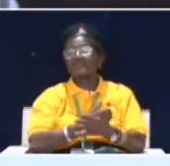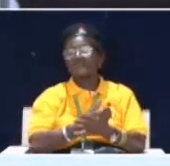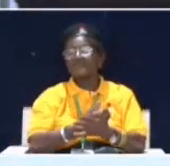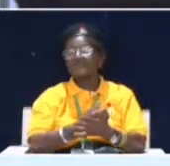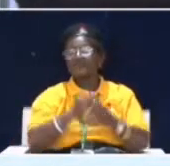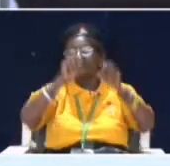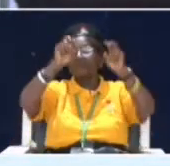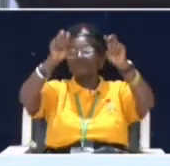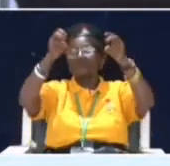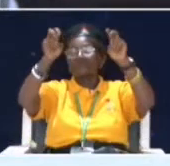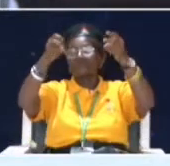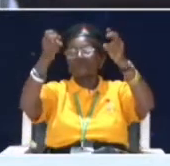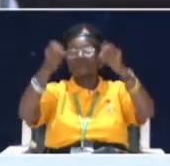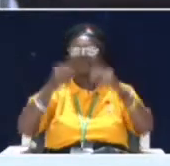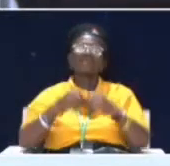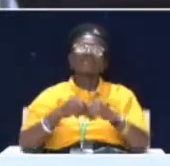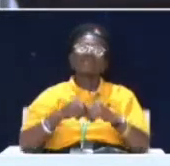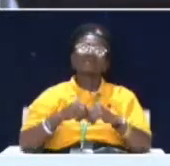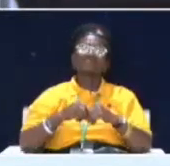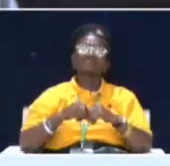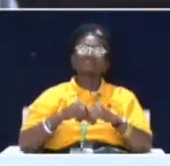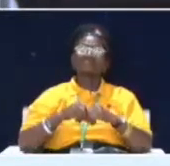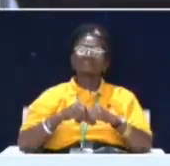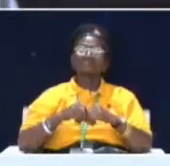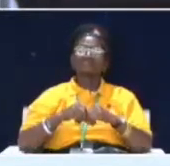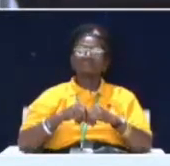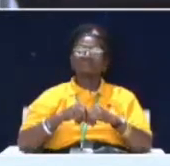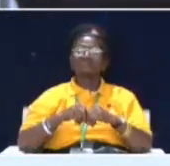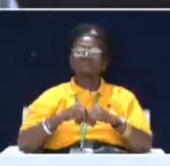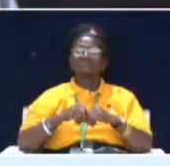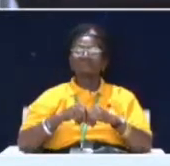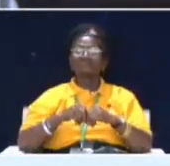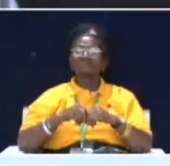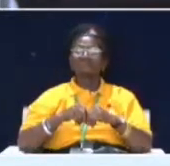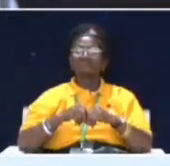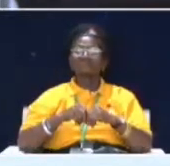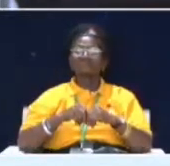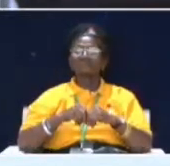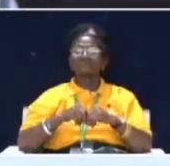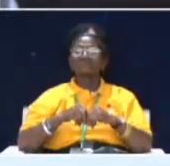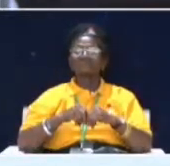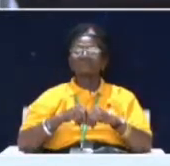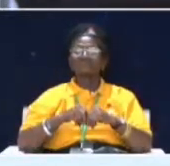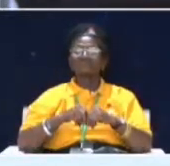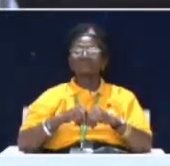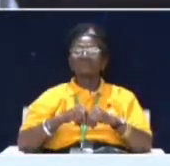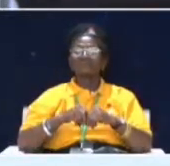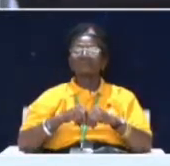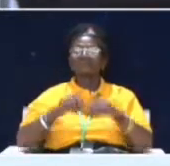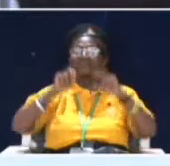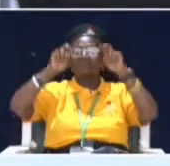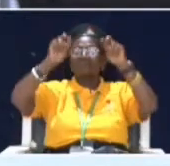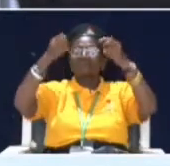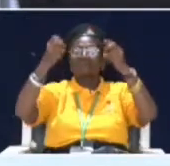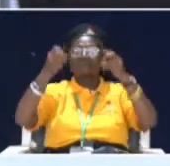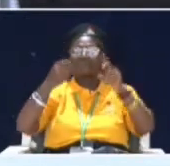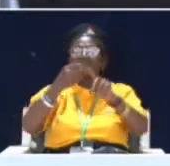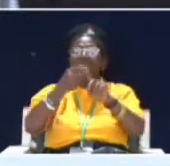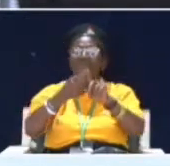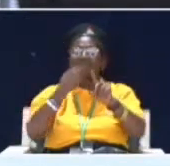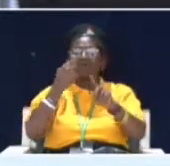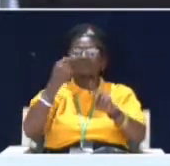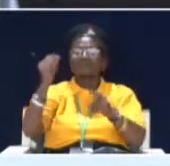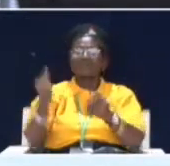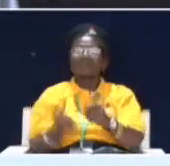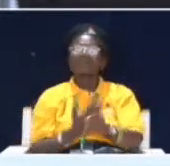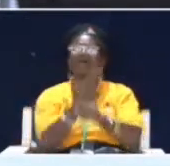new series. I'll see bere si ni ko eko nipa awon akole tuntun. Entitled From the